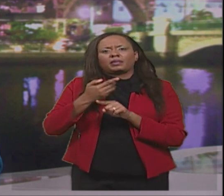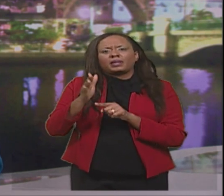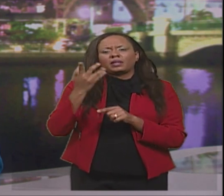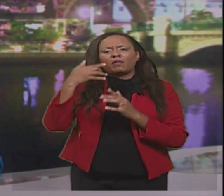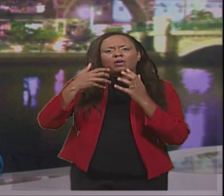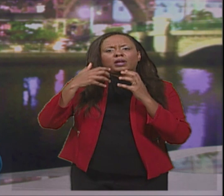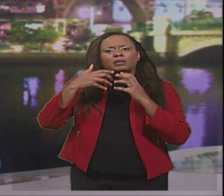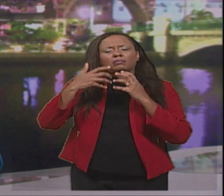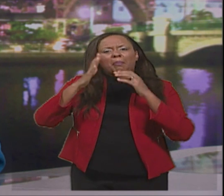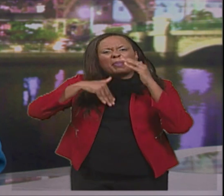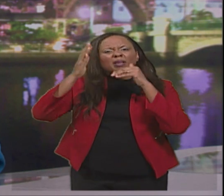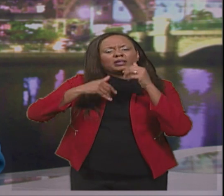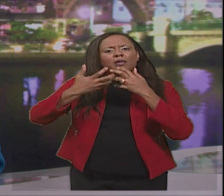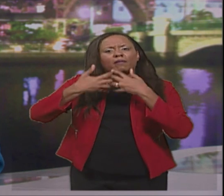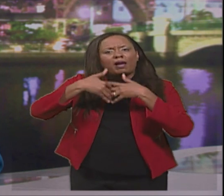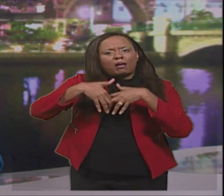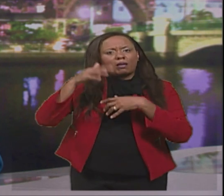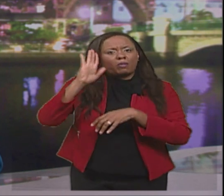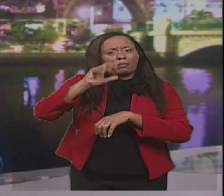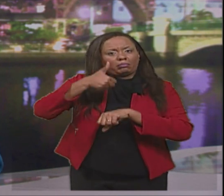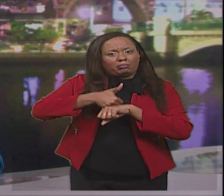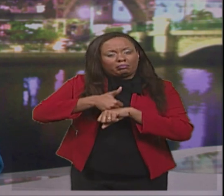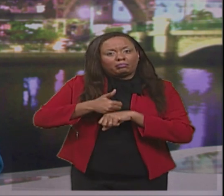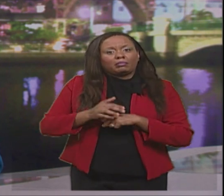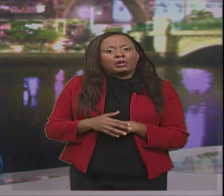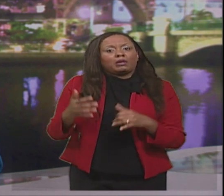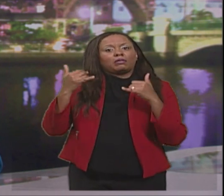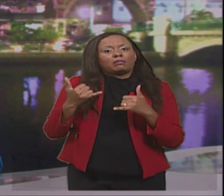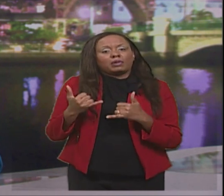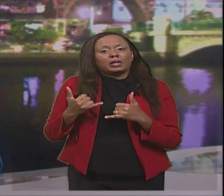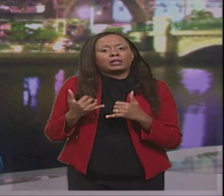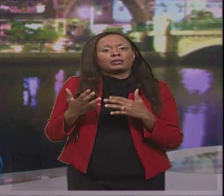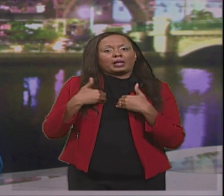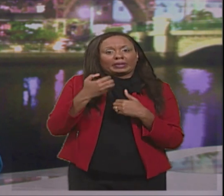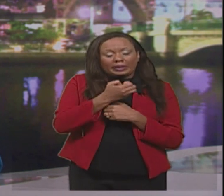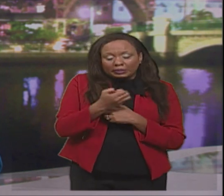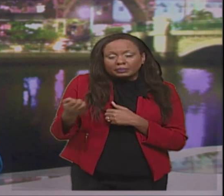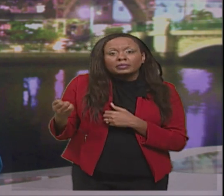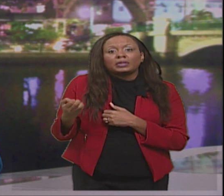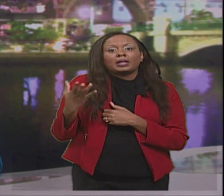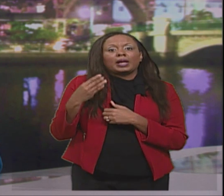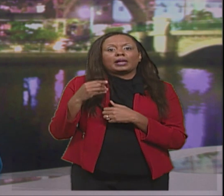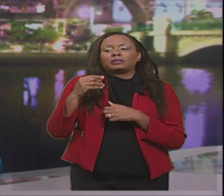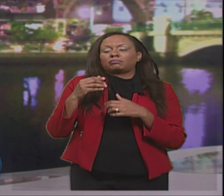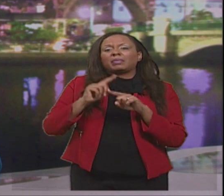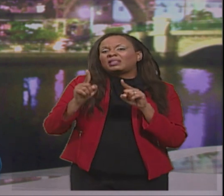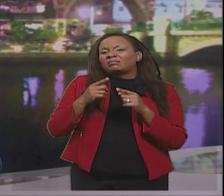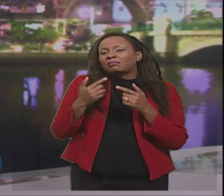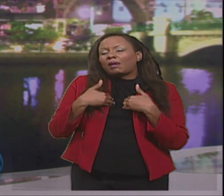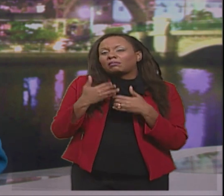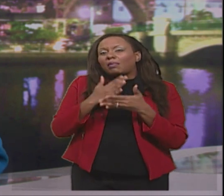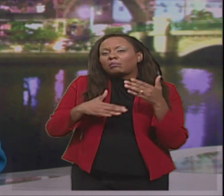factory will be established. He said the company is currently procuring equipment and that it is also facing logistical challenges